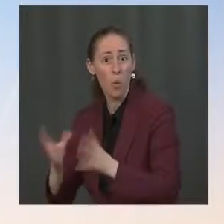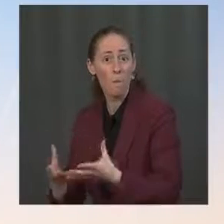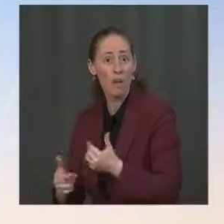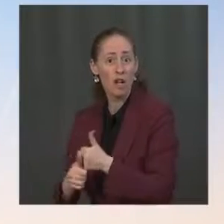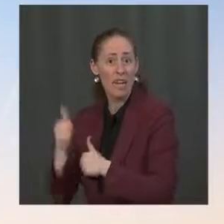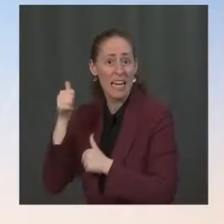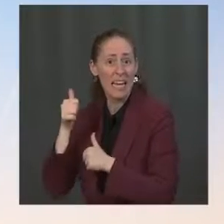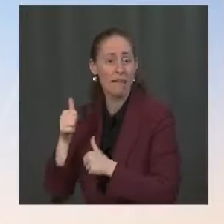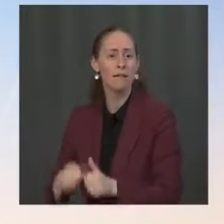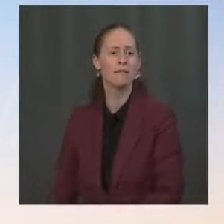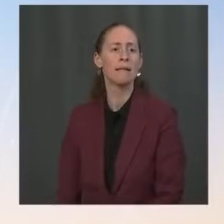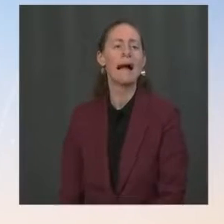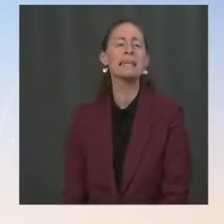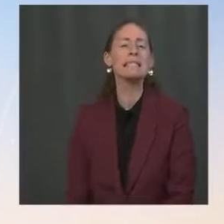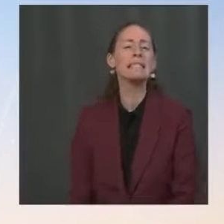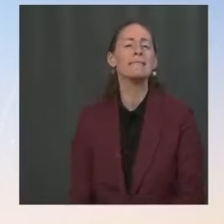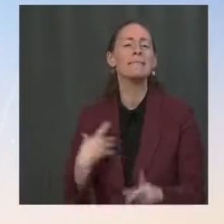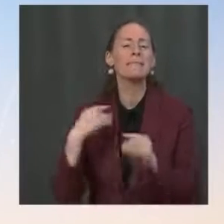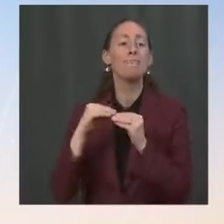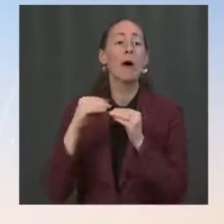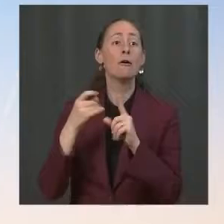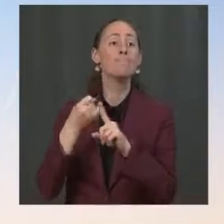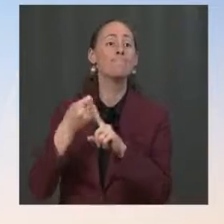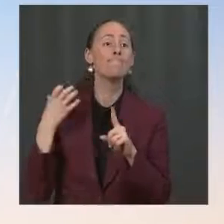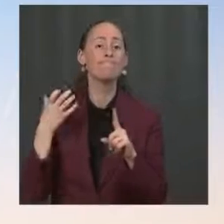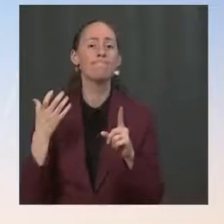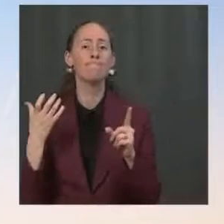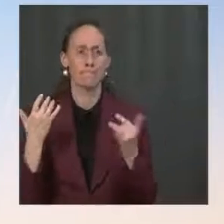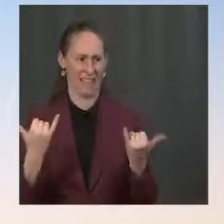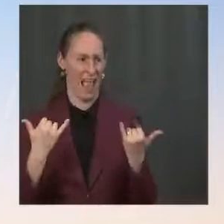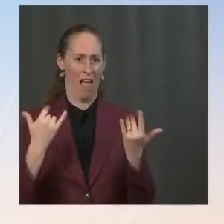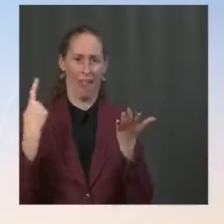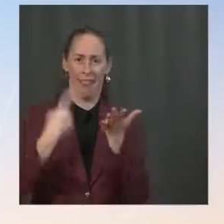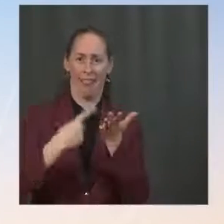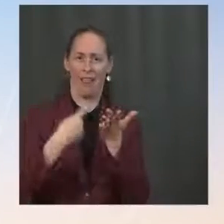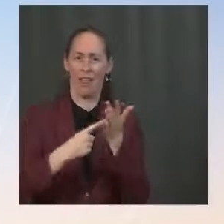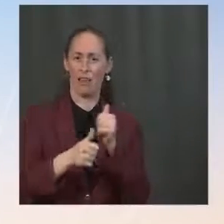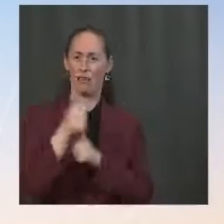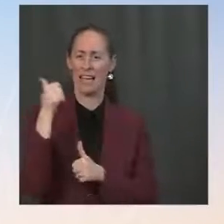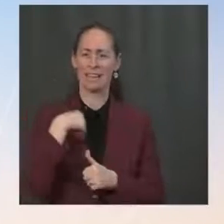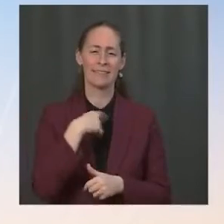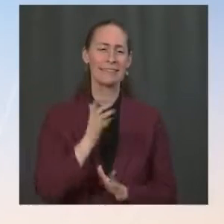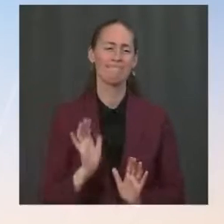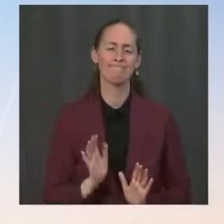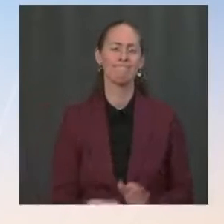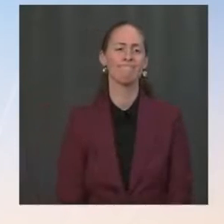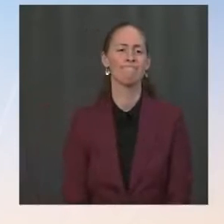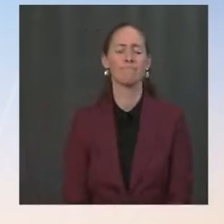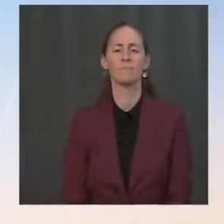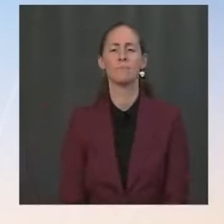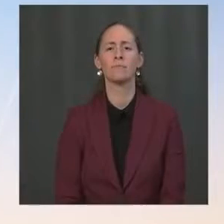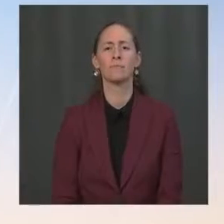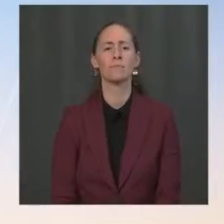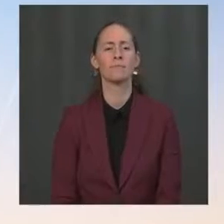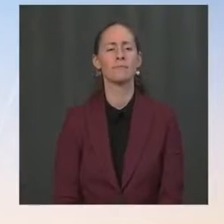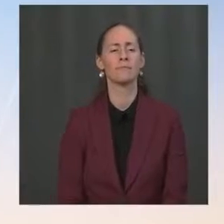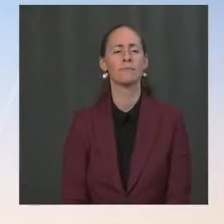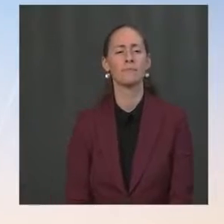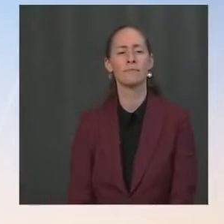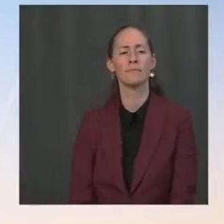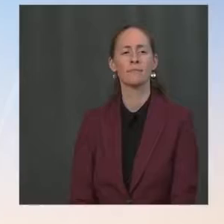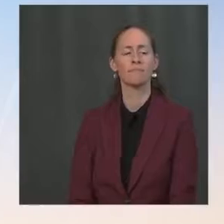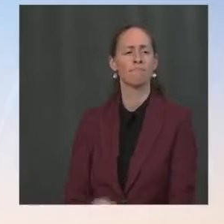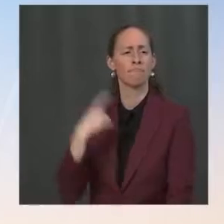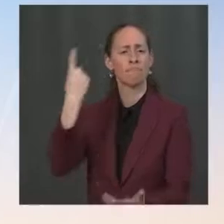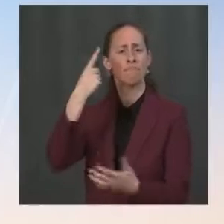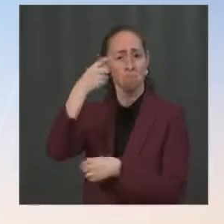detail additional information about ongoing live threats. And do we know if the president still